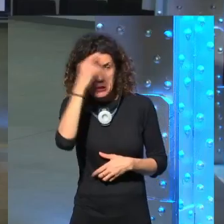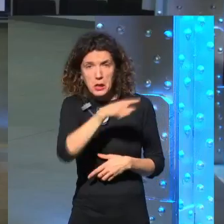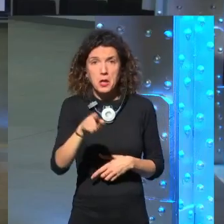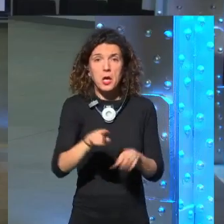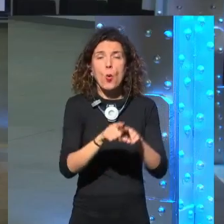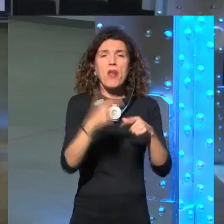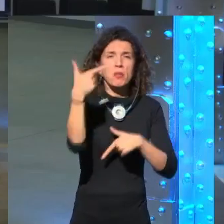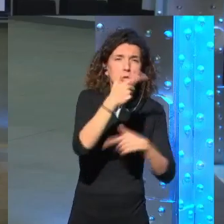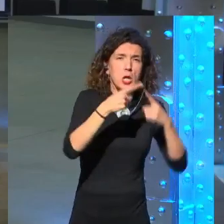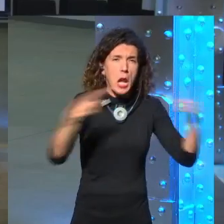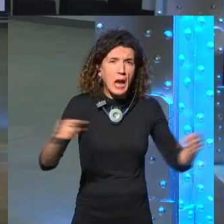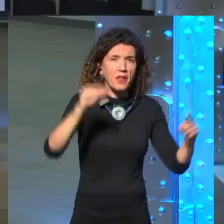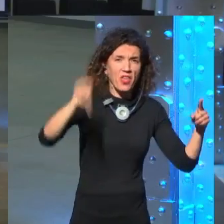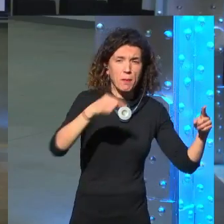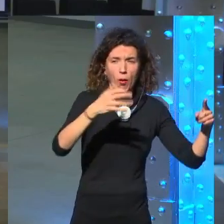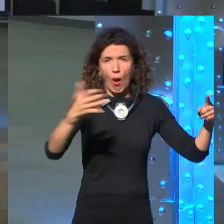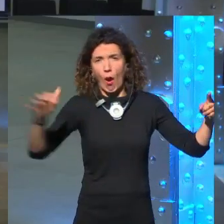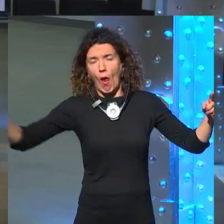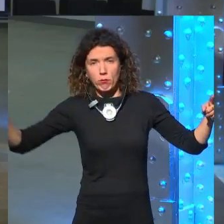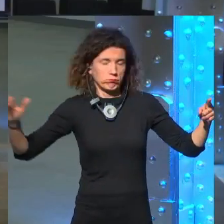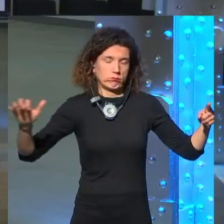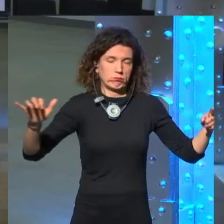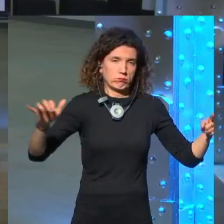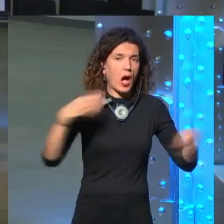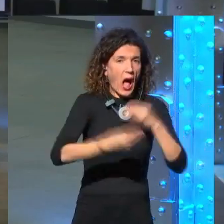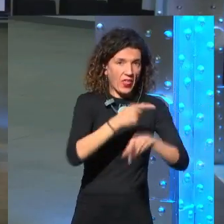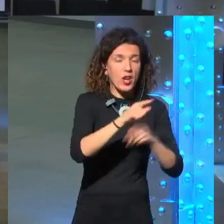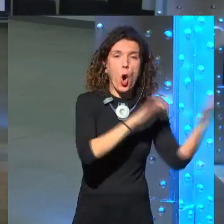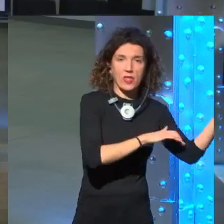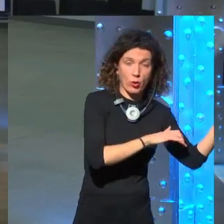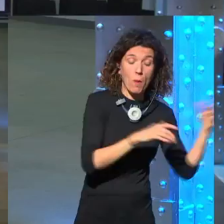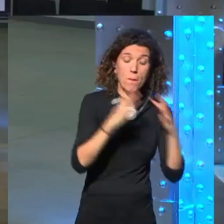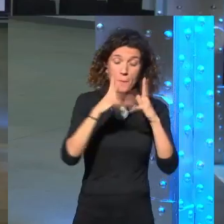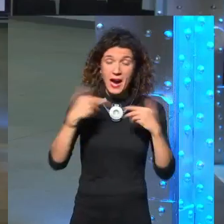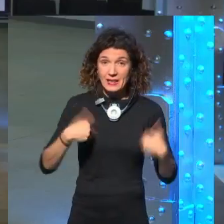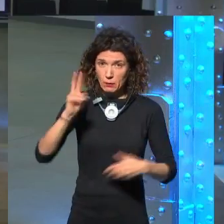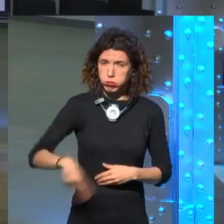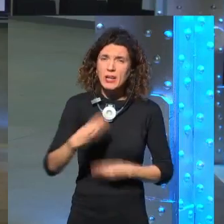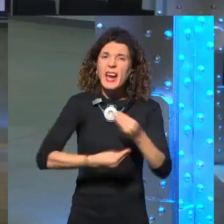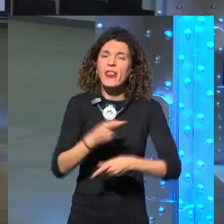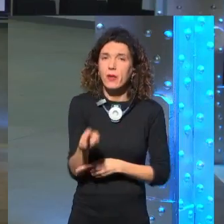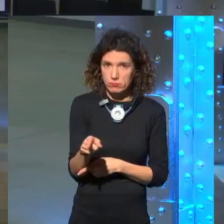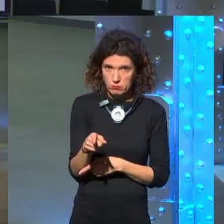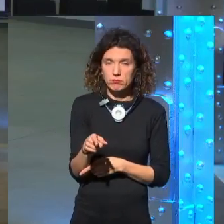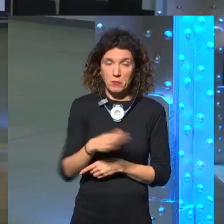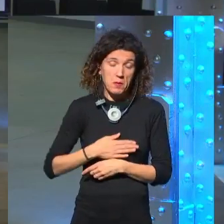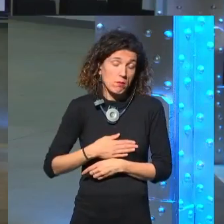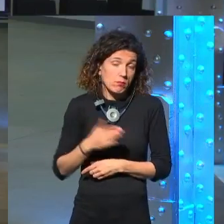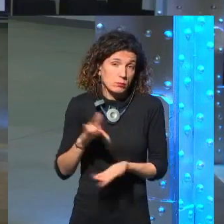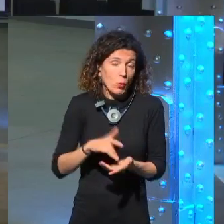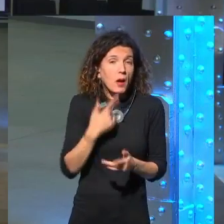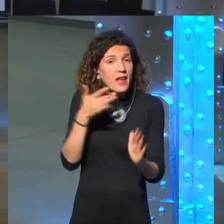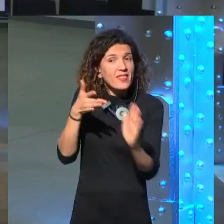and surely my computer's put me out of a job. But actually, a mathematician, I like to define a mathematician as